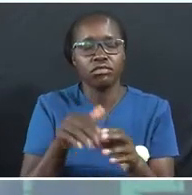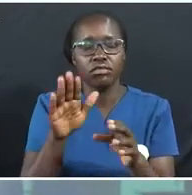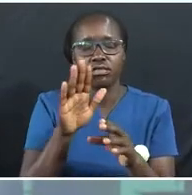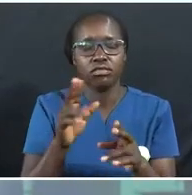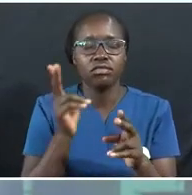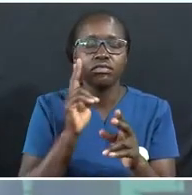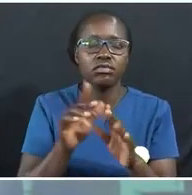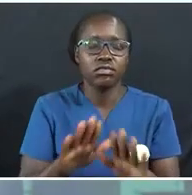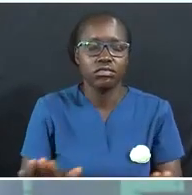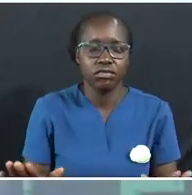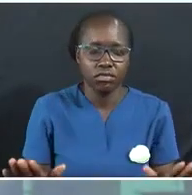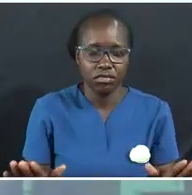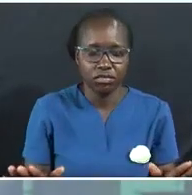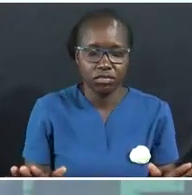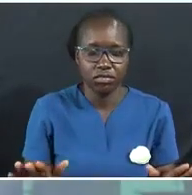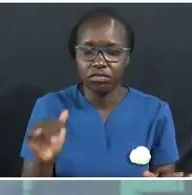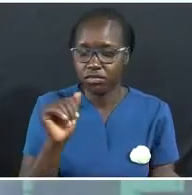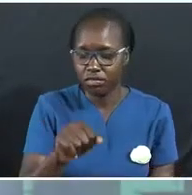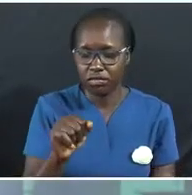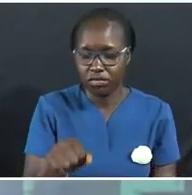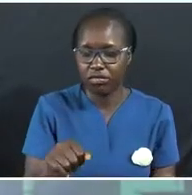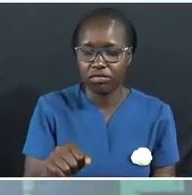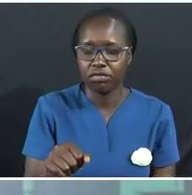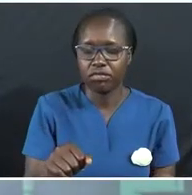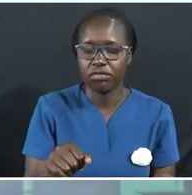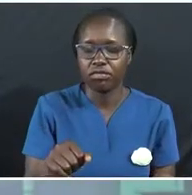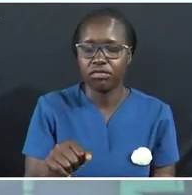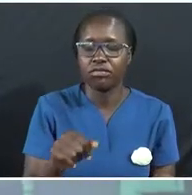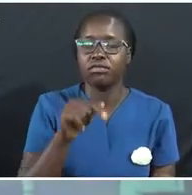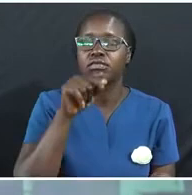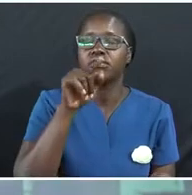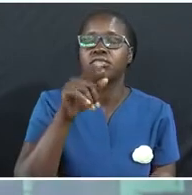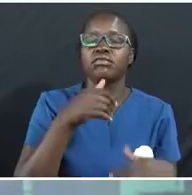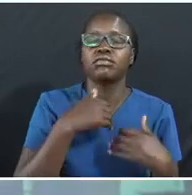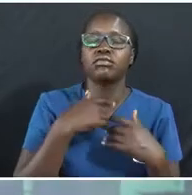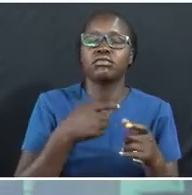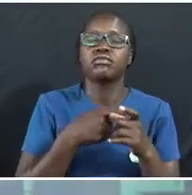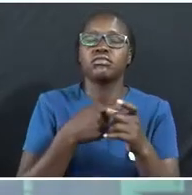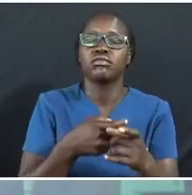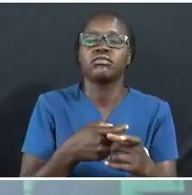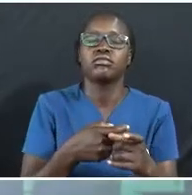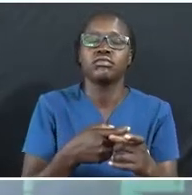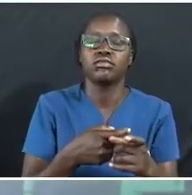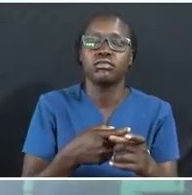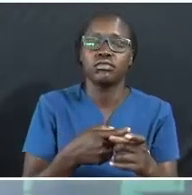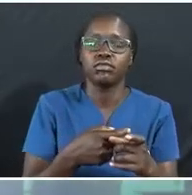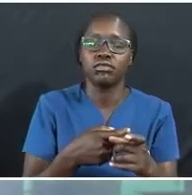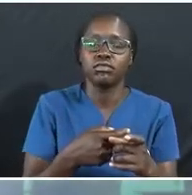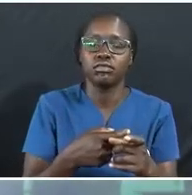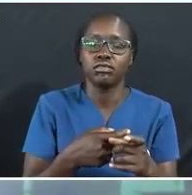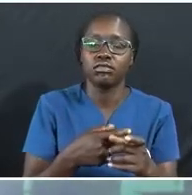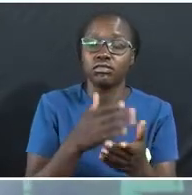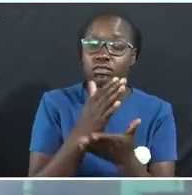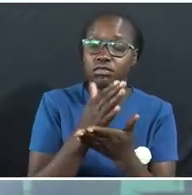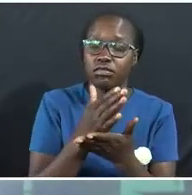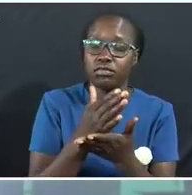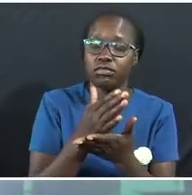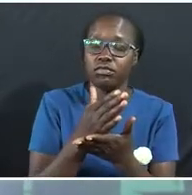vineyard. Yes. You want every one of us to get involved? It is true.